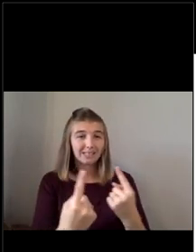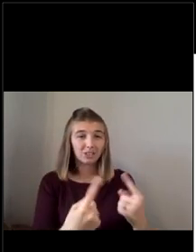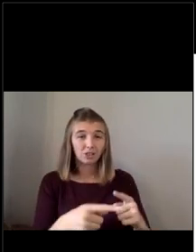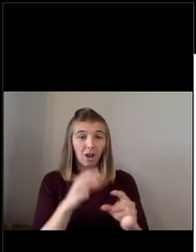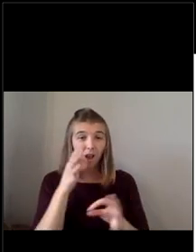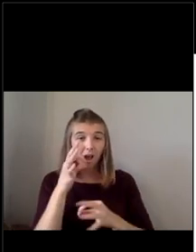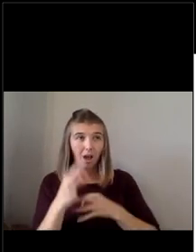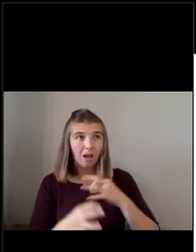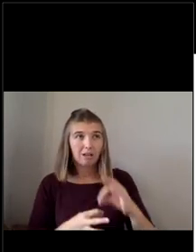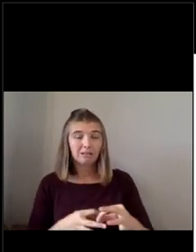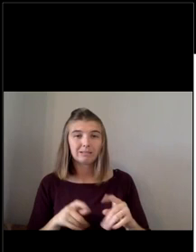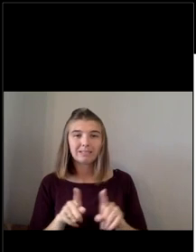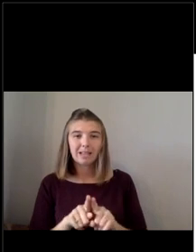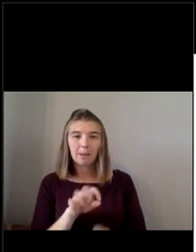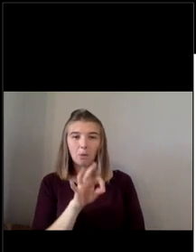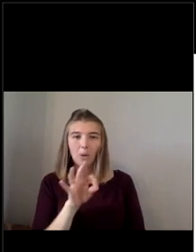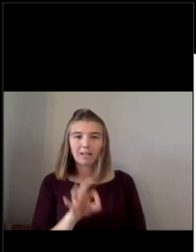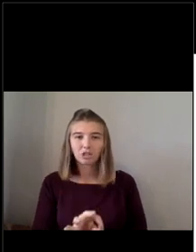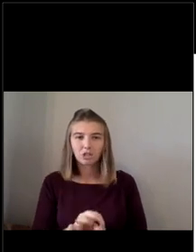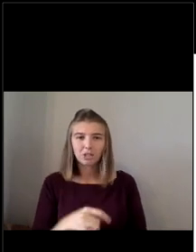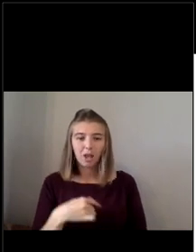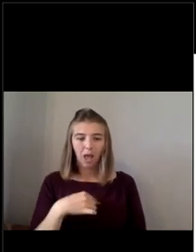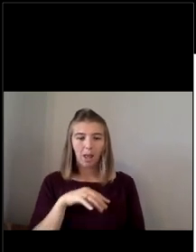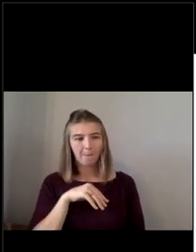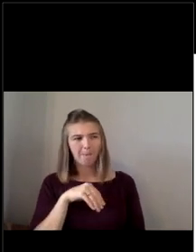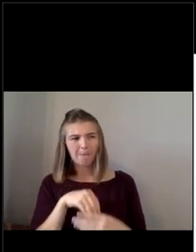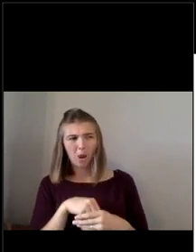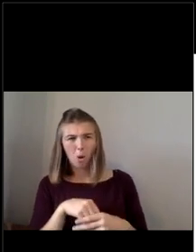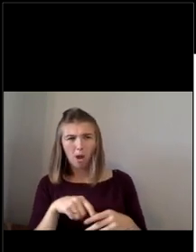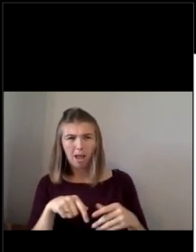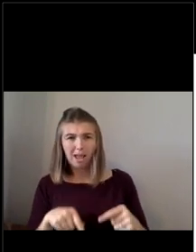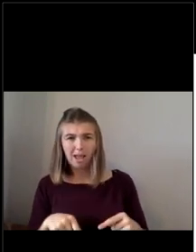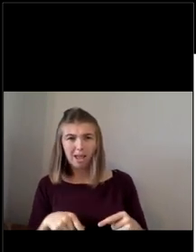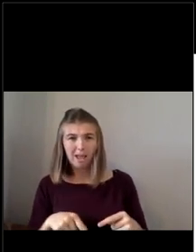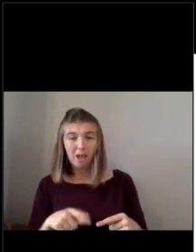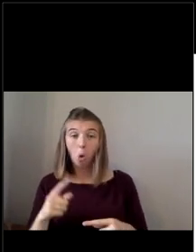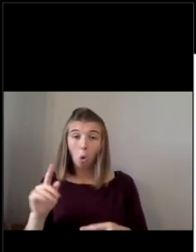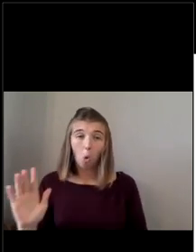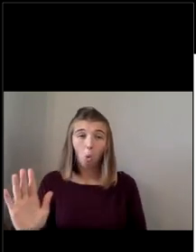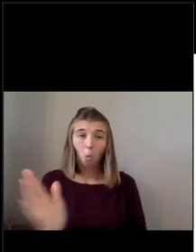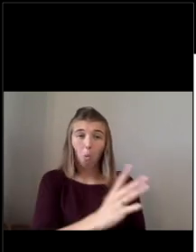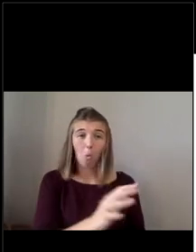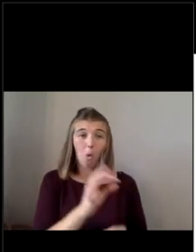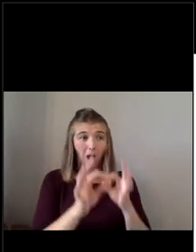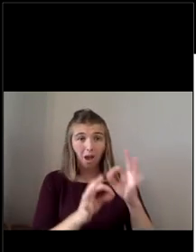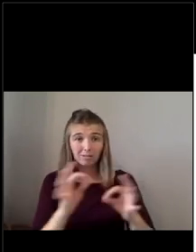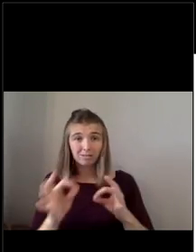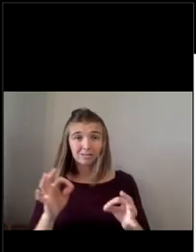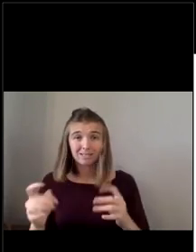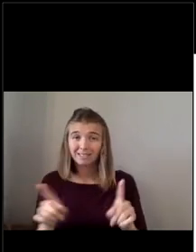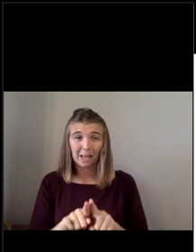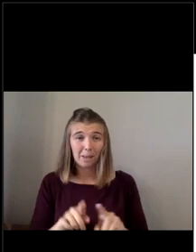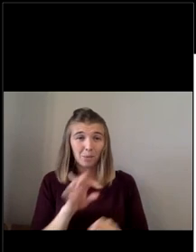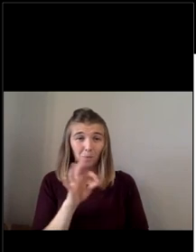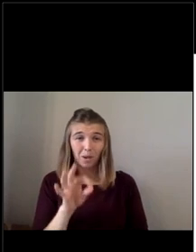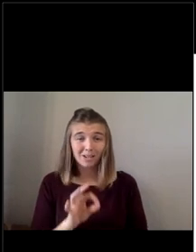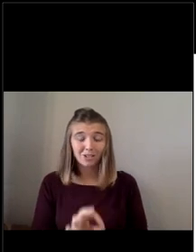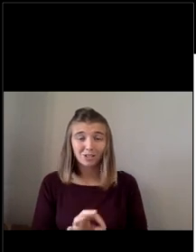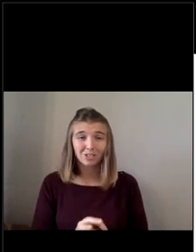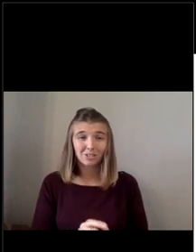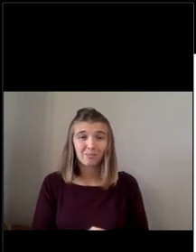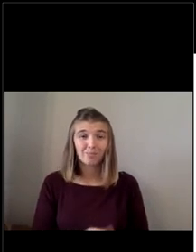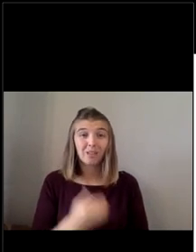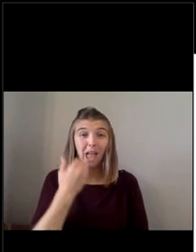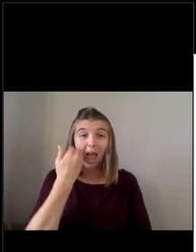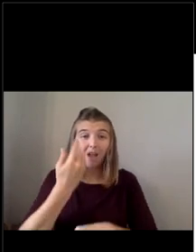question, is this a space where I can belong? Every time we walk into a room, every time we enter into an interaction